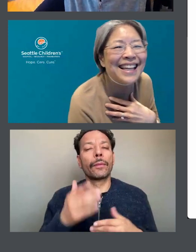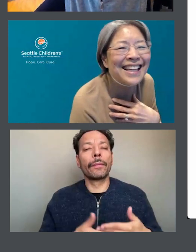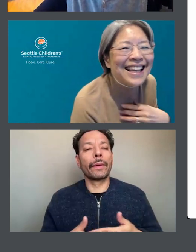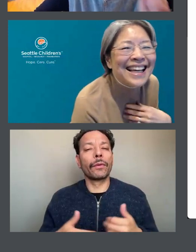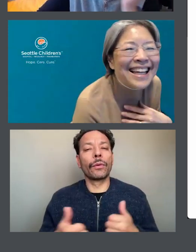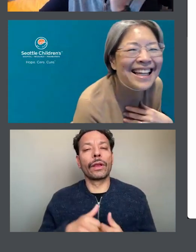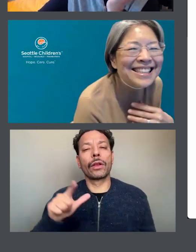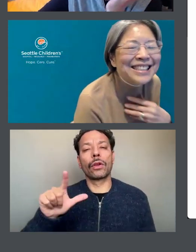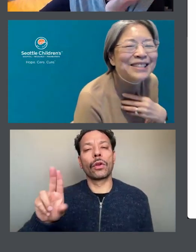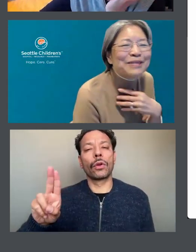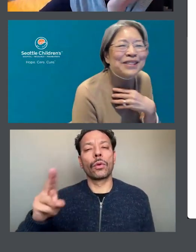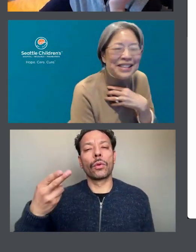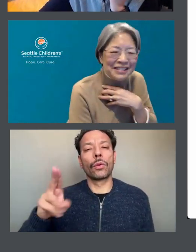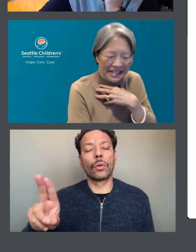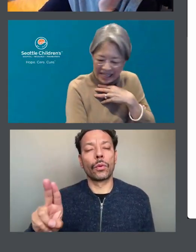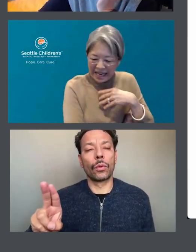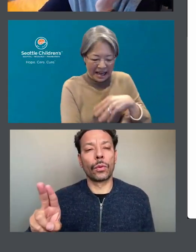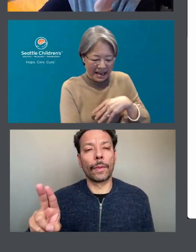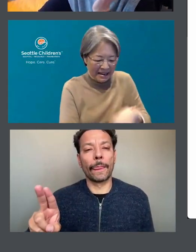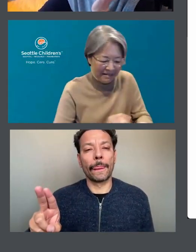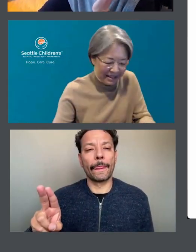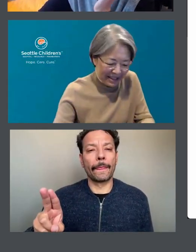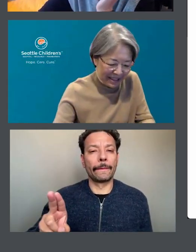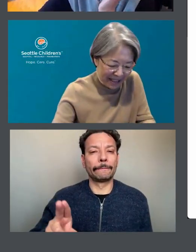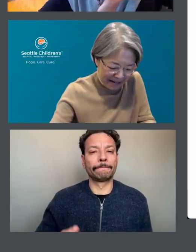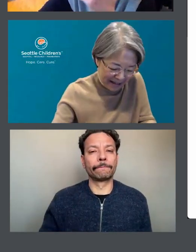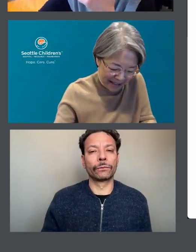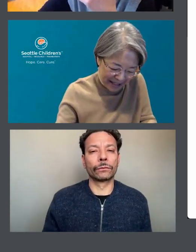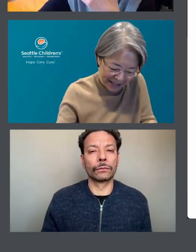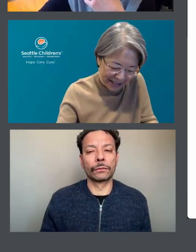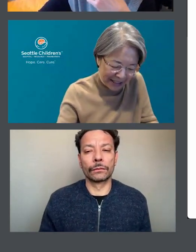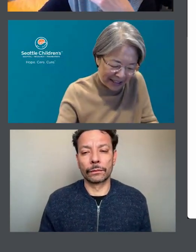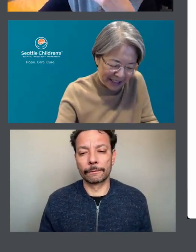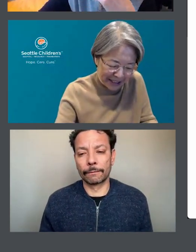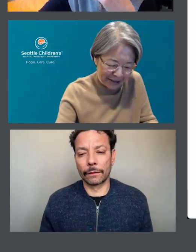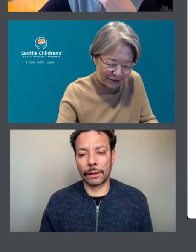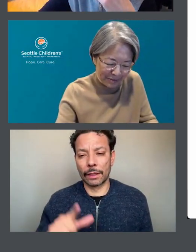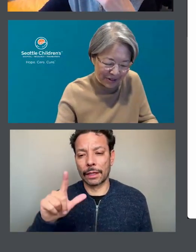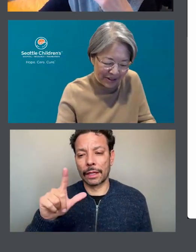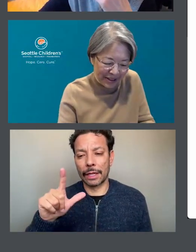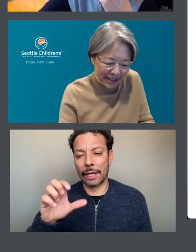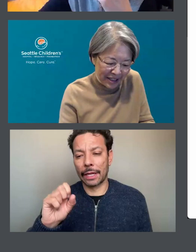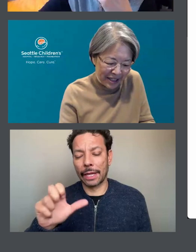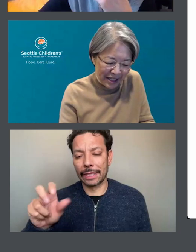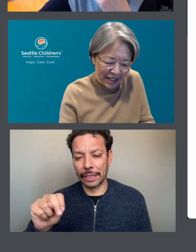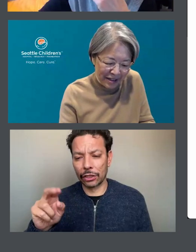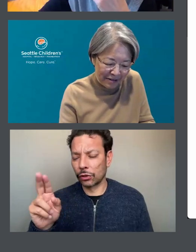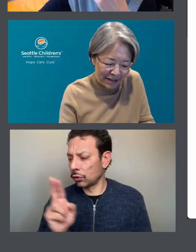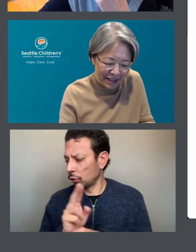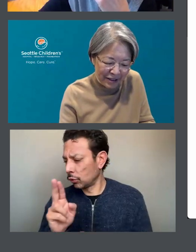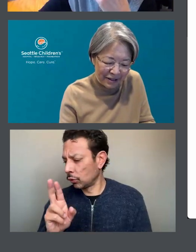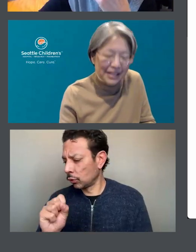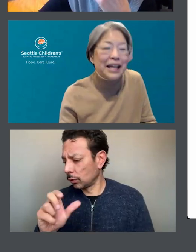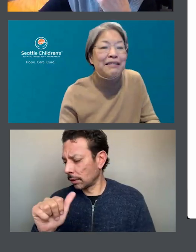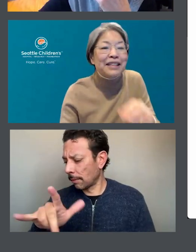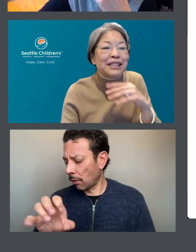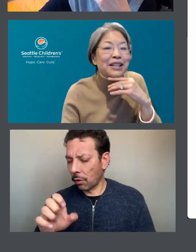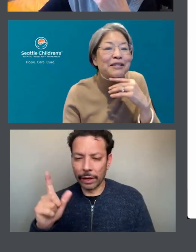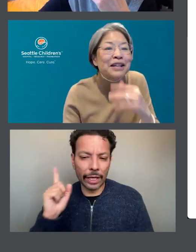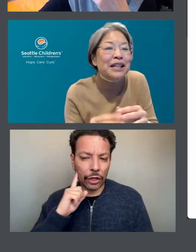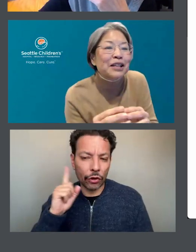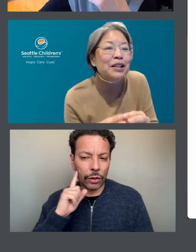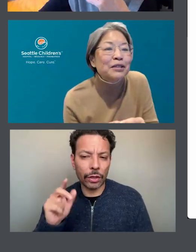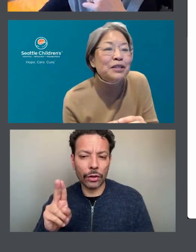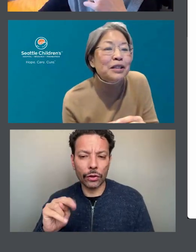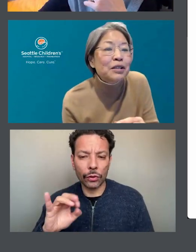LUHU? Less than usable hearing. Yeah, I think that's less than usable hearing